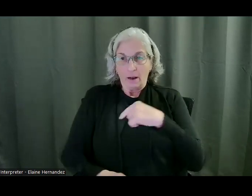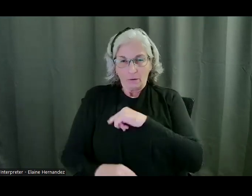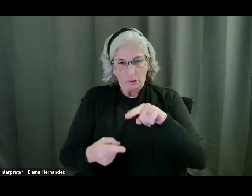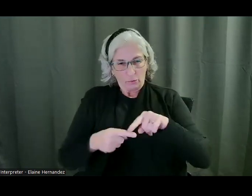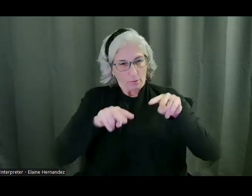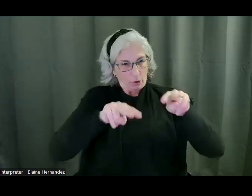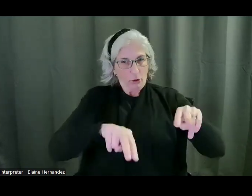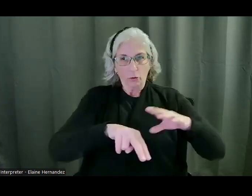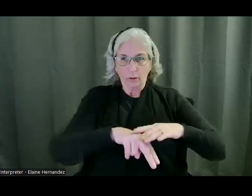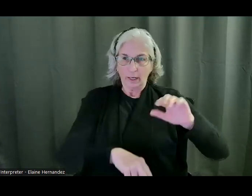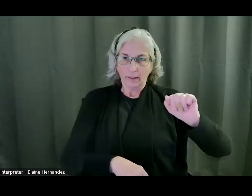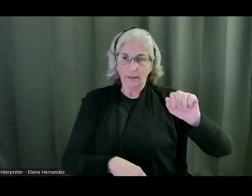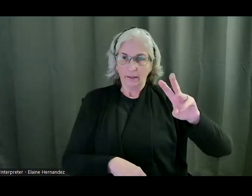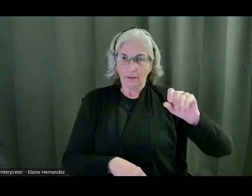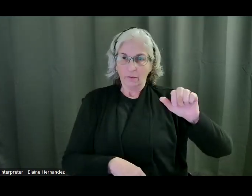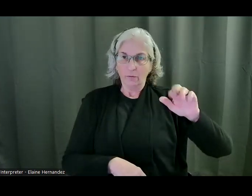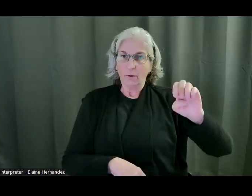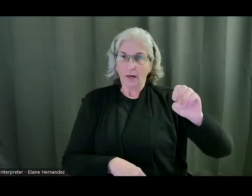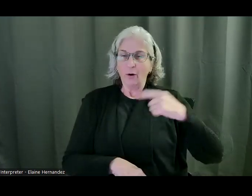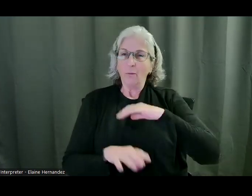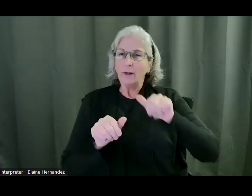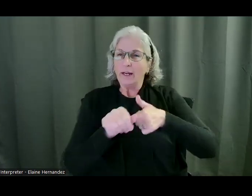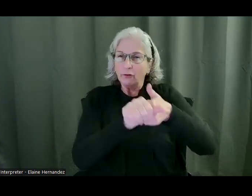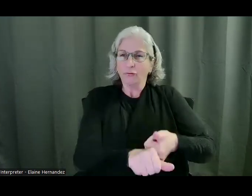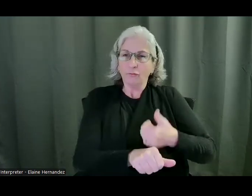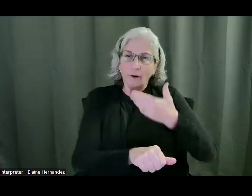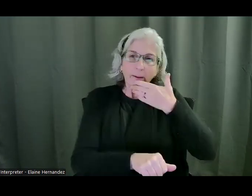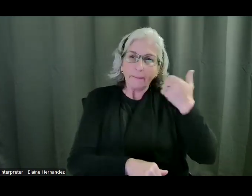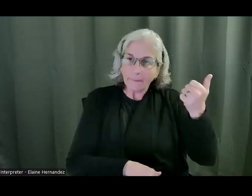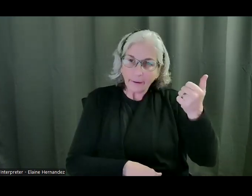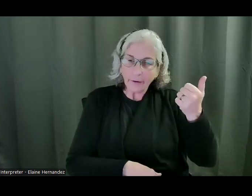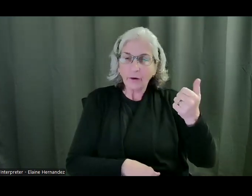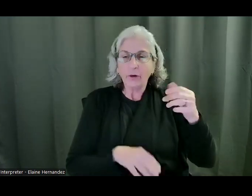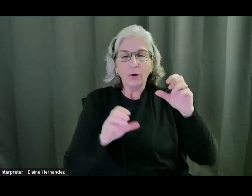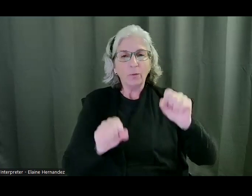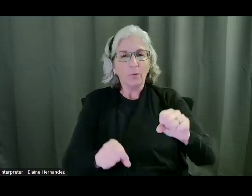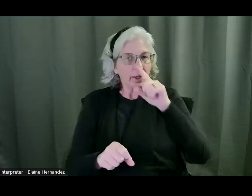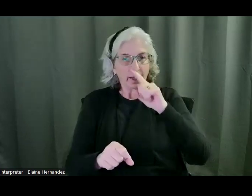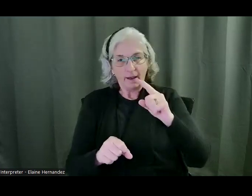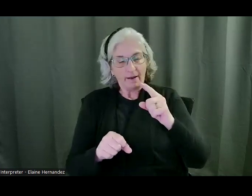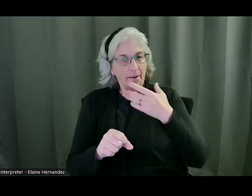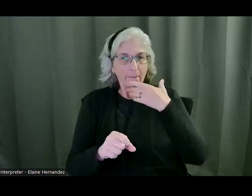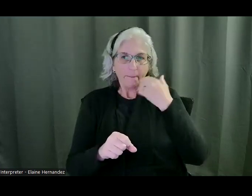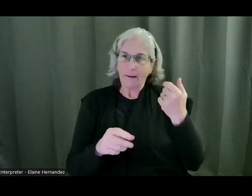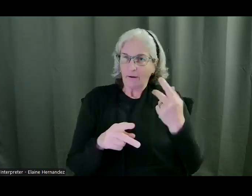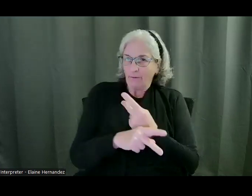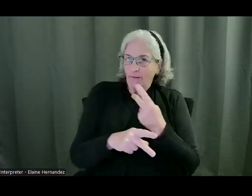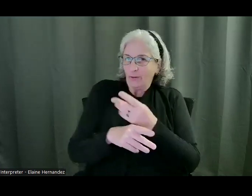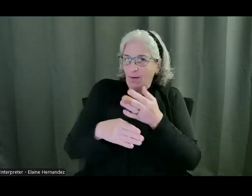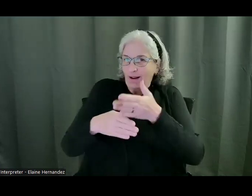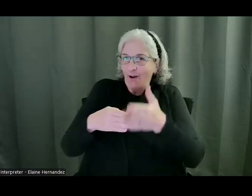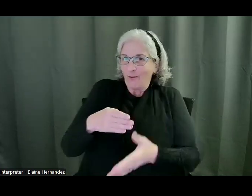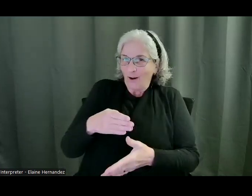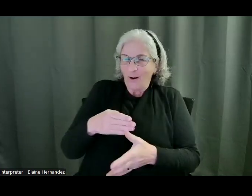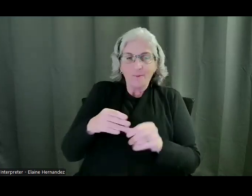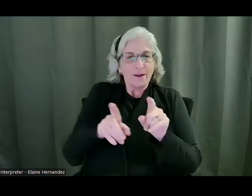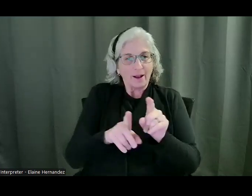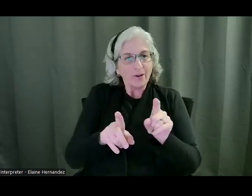it, we'll be able to better capture outcomes and tell the story of the return on investment that the